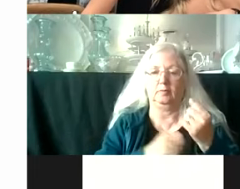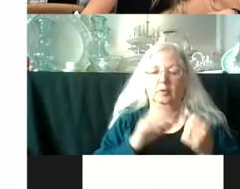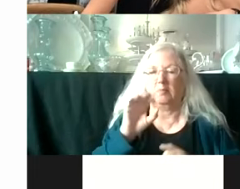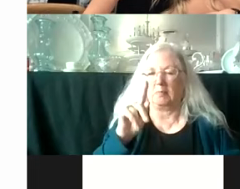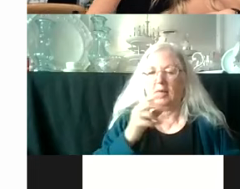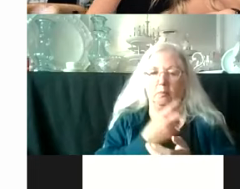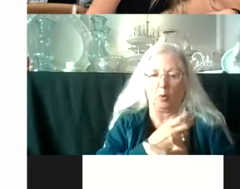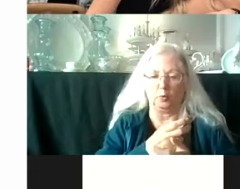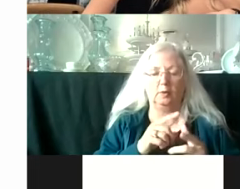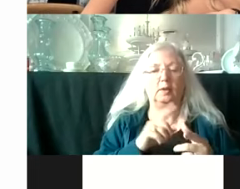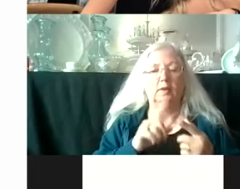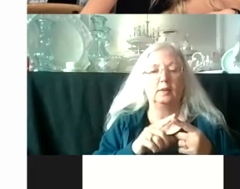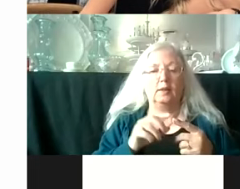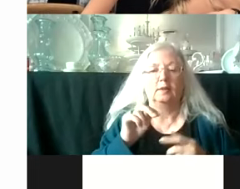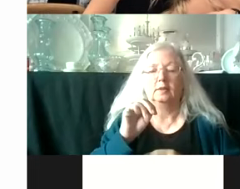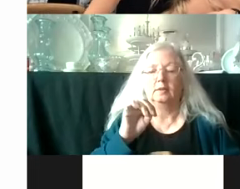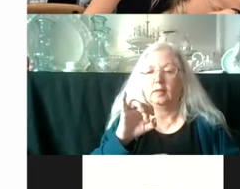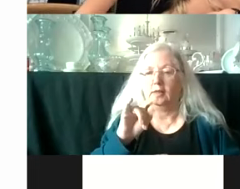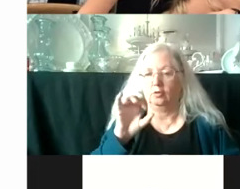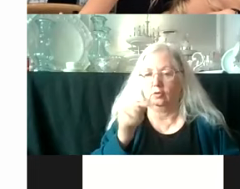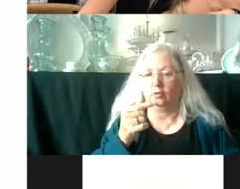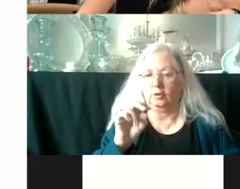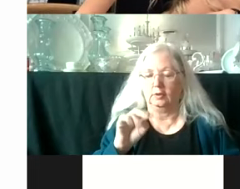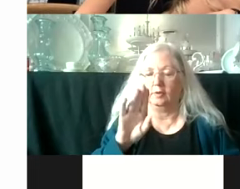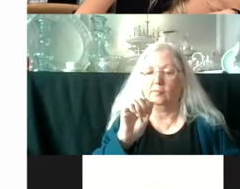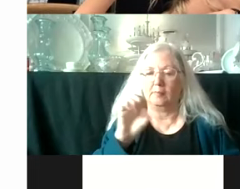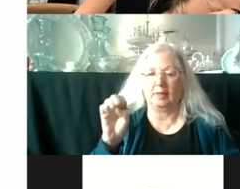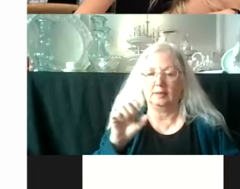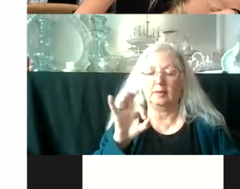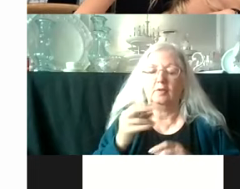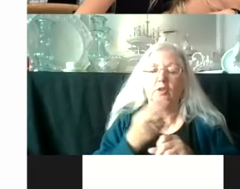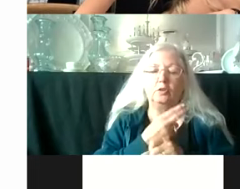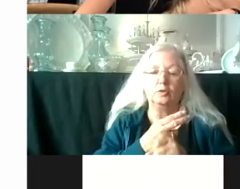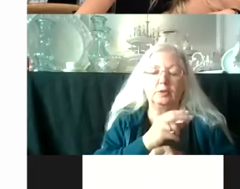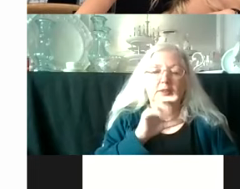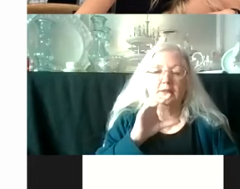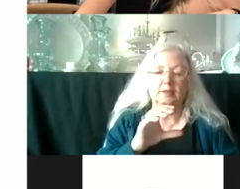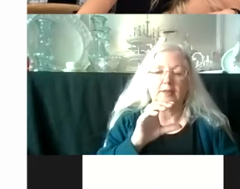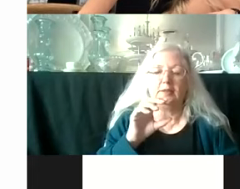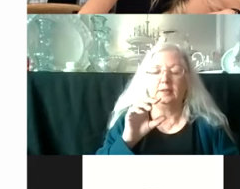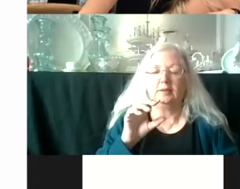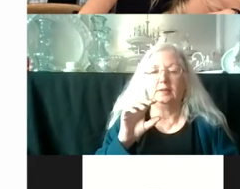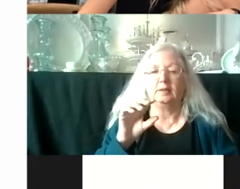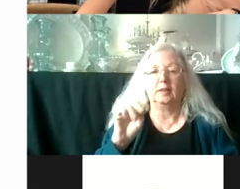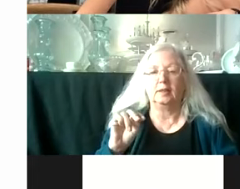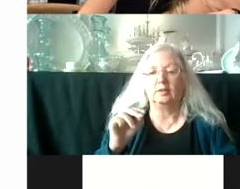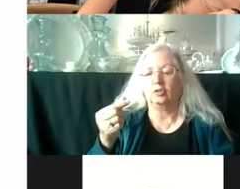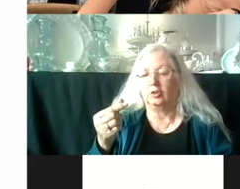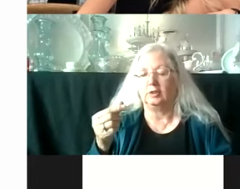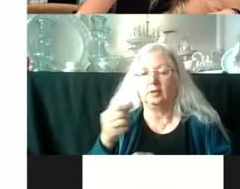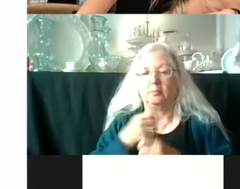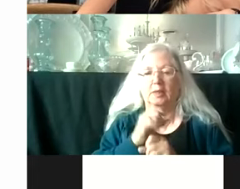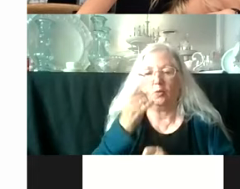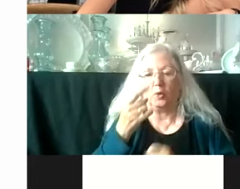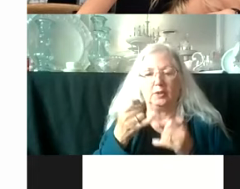bases, A's, U's, C's, and G's, making a single strand of RNA. And